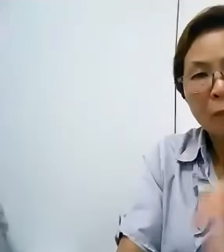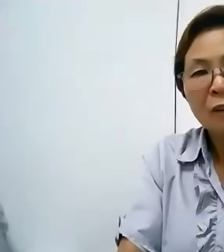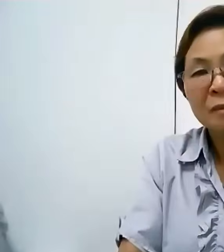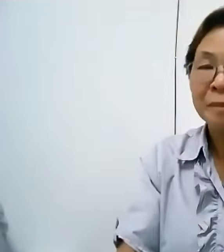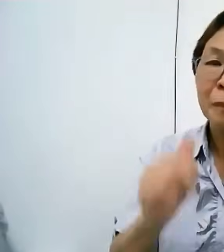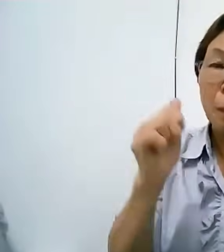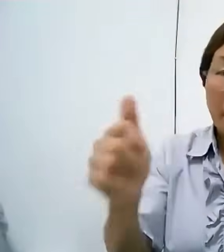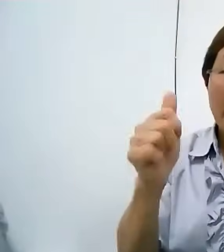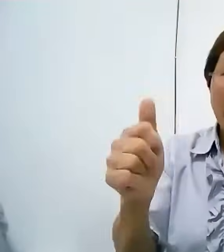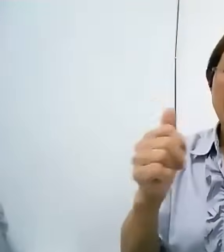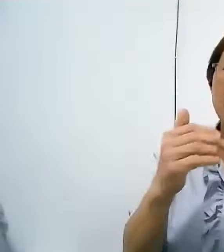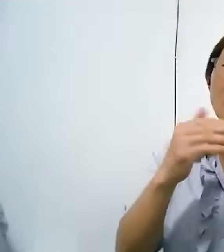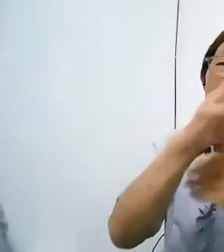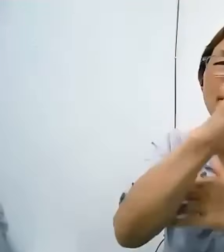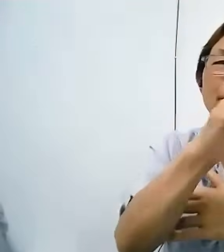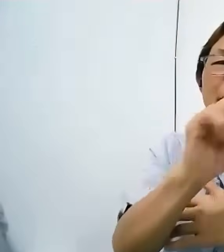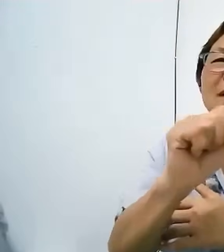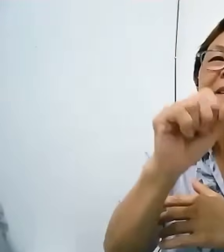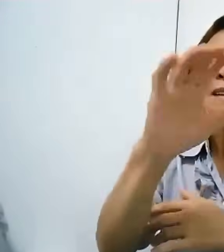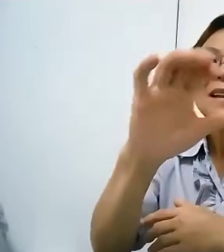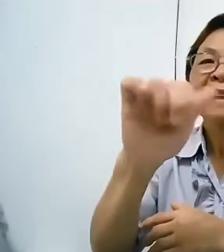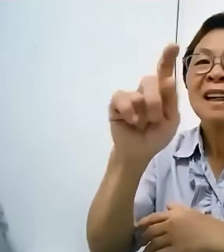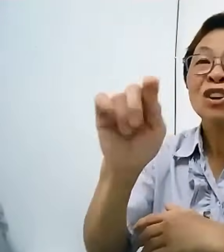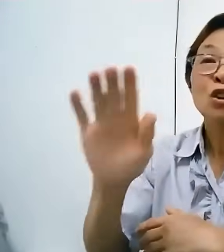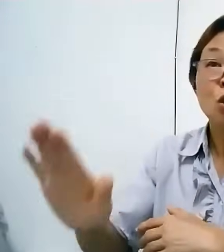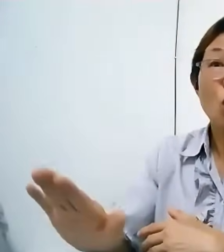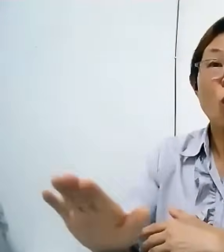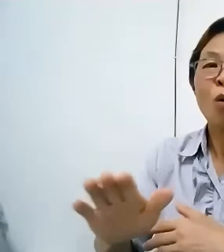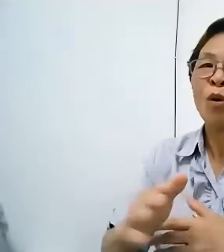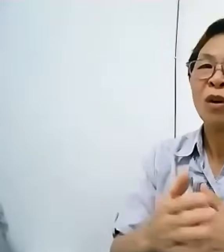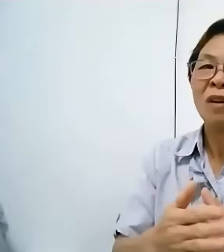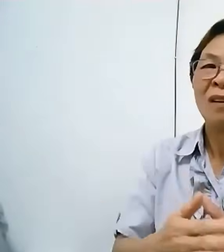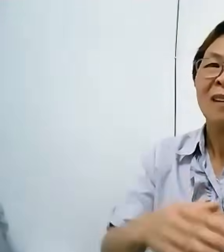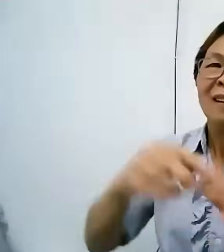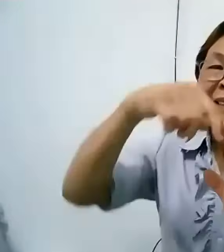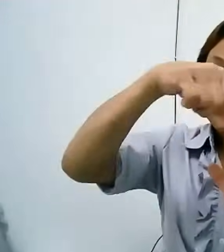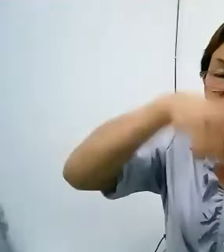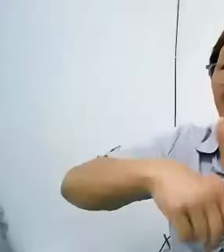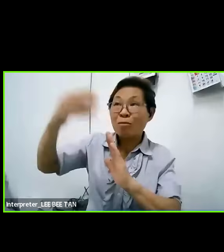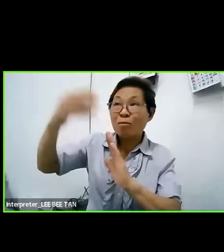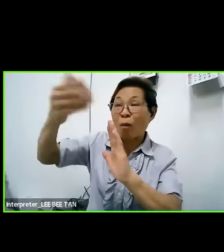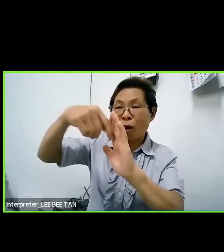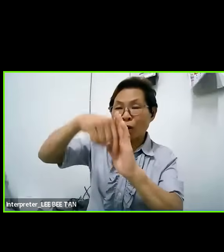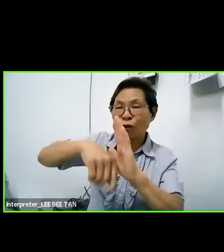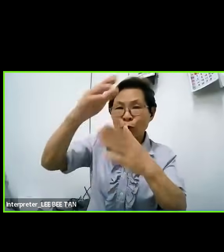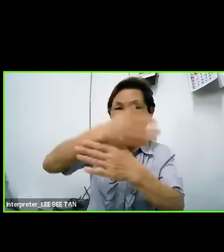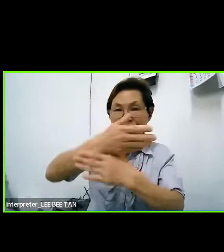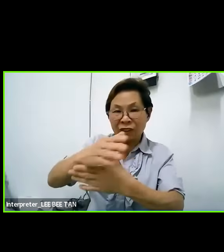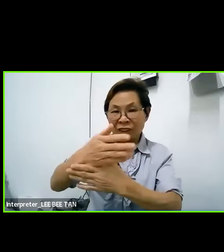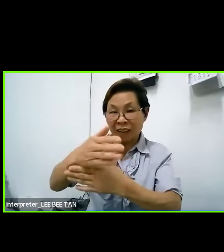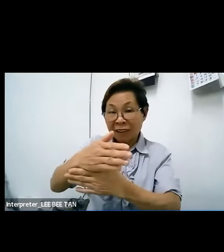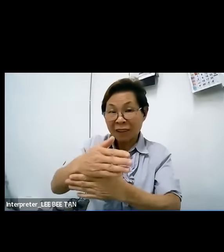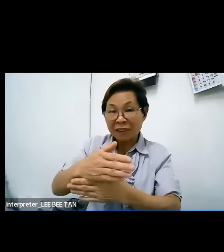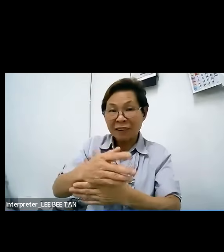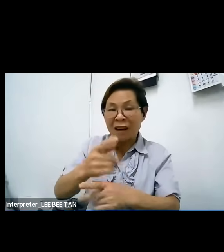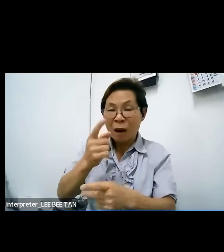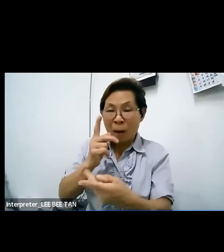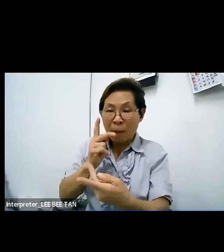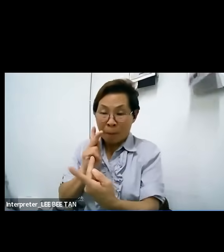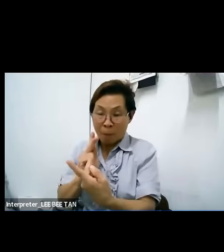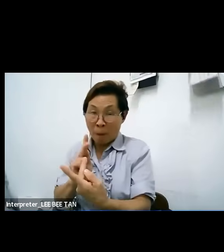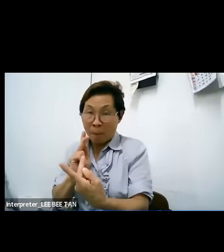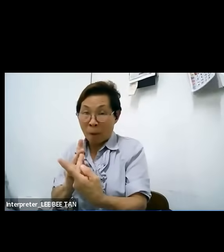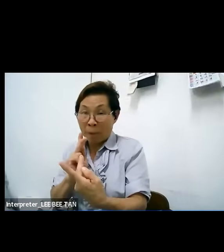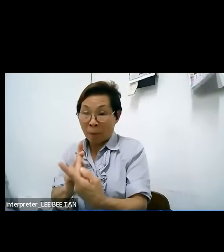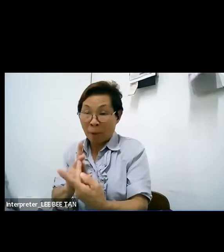Wonderful. Thank you, Ms. Catherine, for your enlightening insights into the sharing of practical strategies and initiatives from